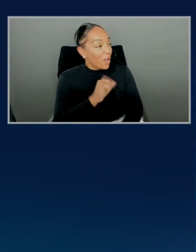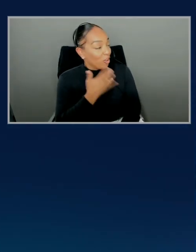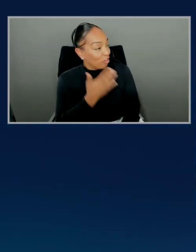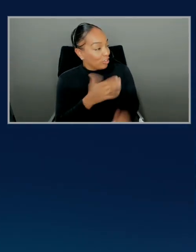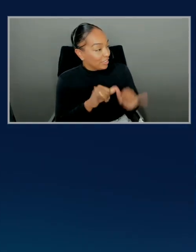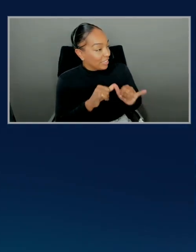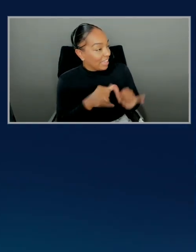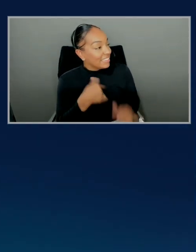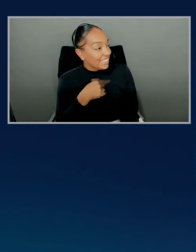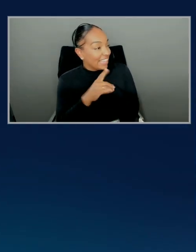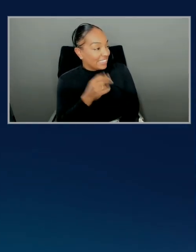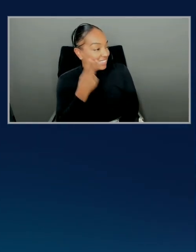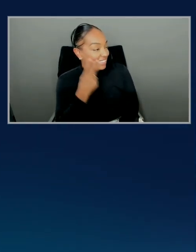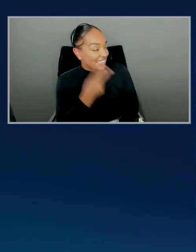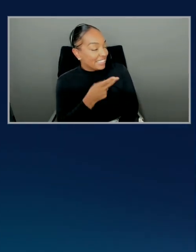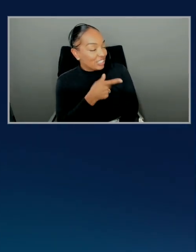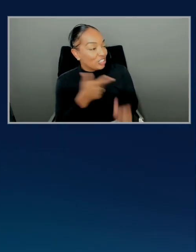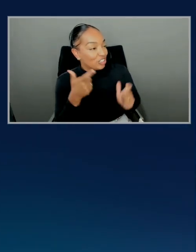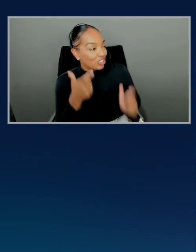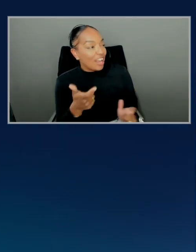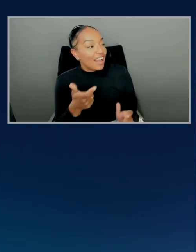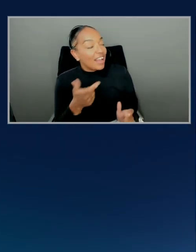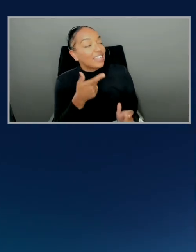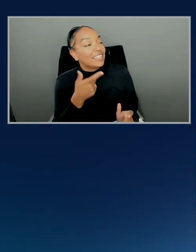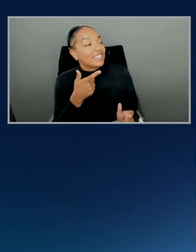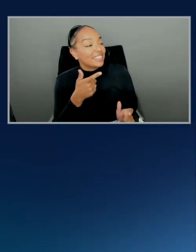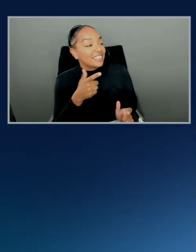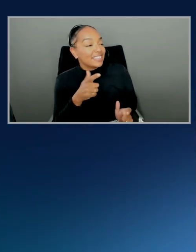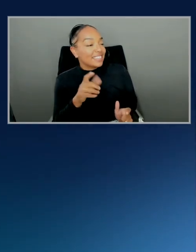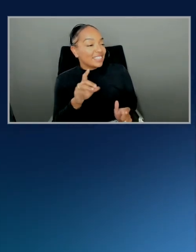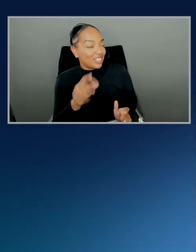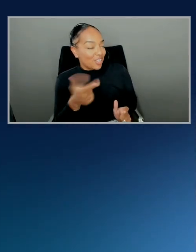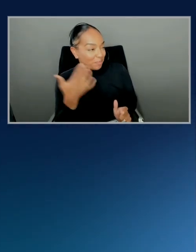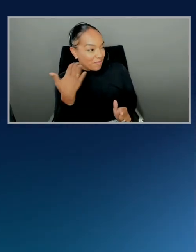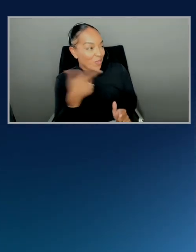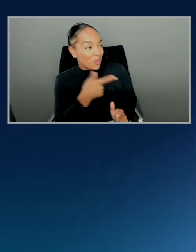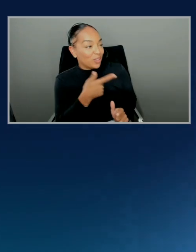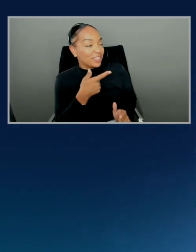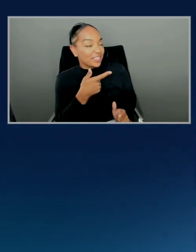move on to anything AWS related, the Doggist, which is a really awesome